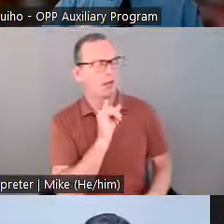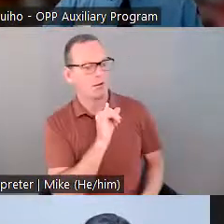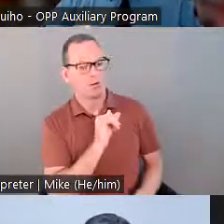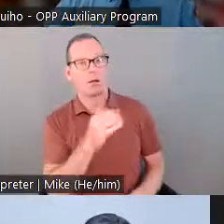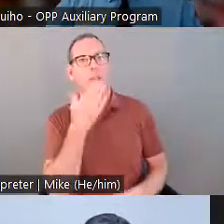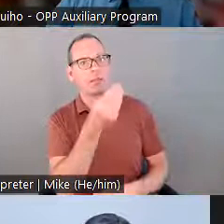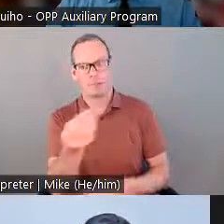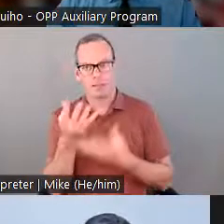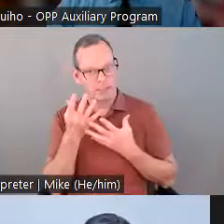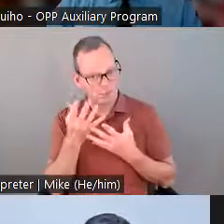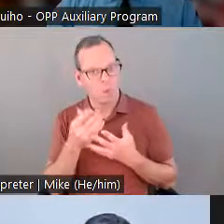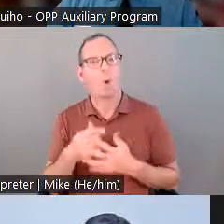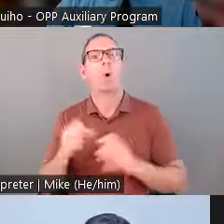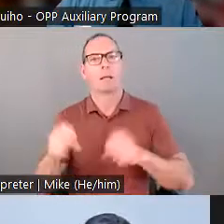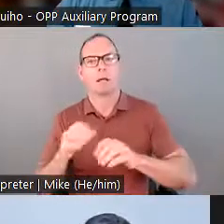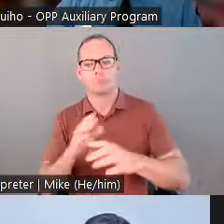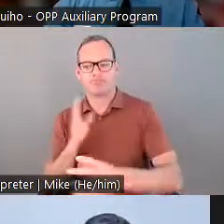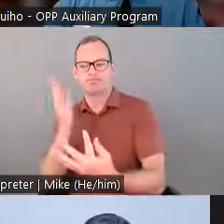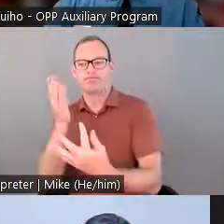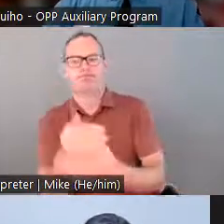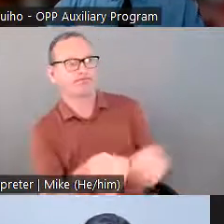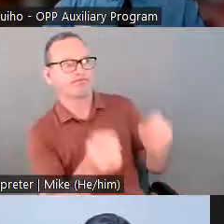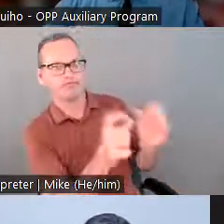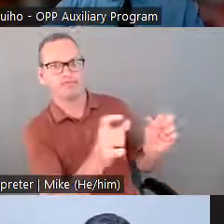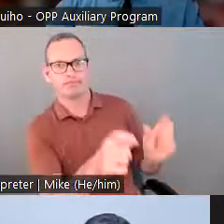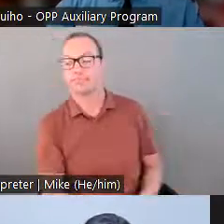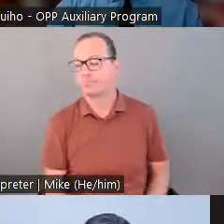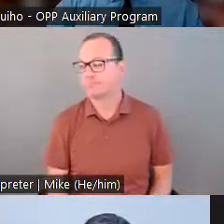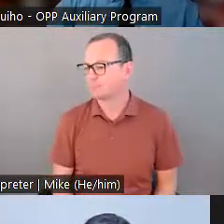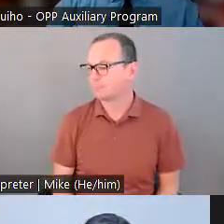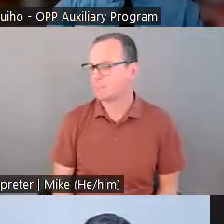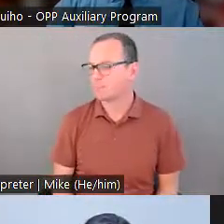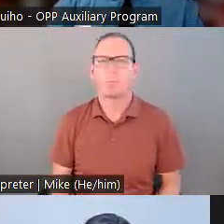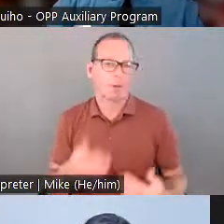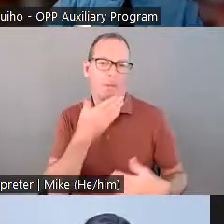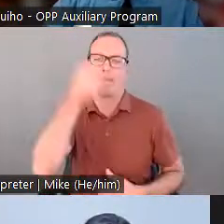biggest tools in fighting fraud. So, and I'll get into that in the next slide.